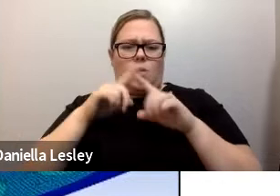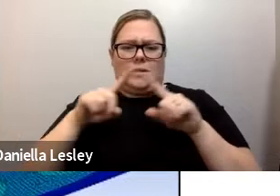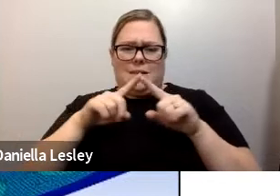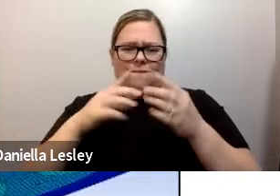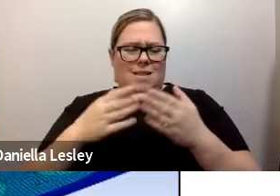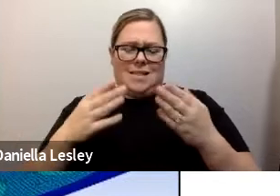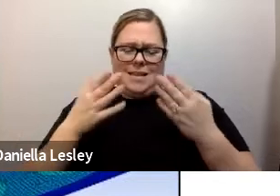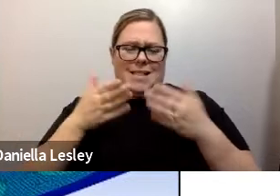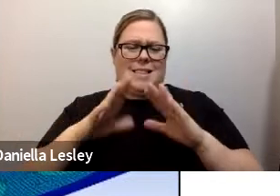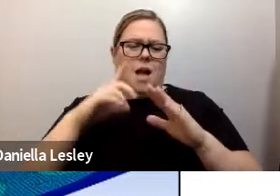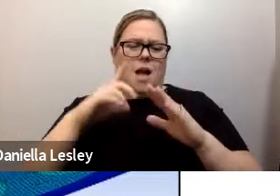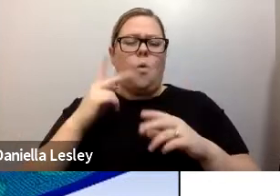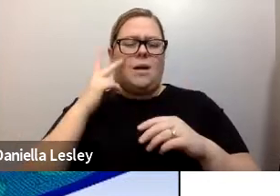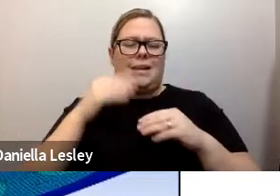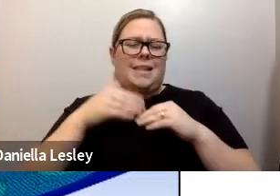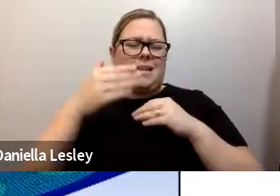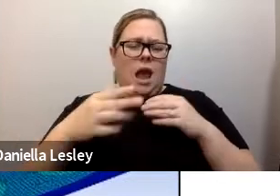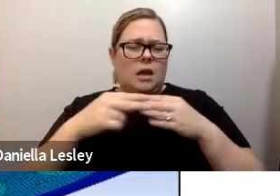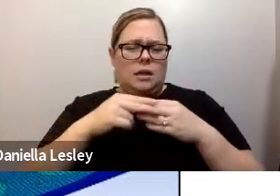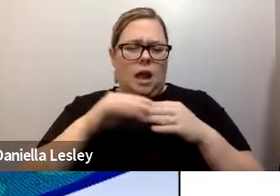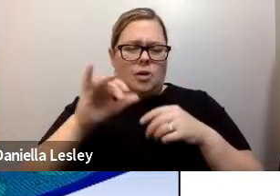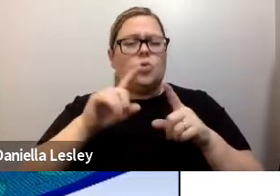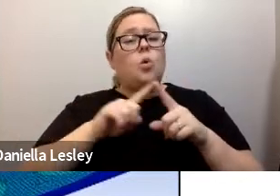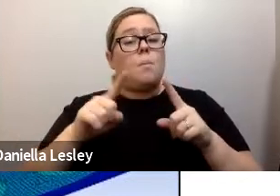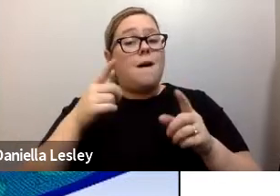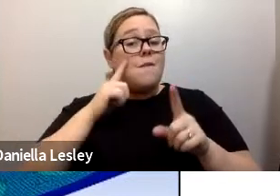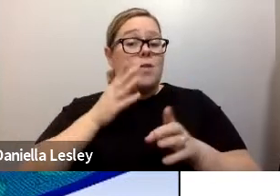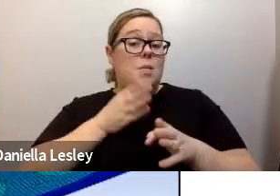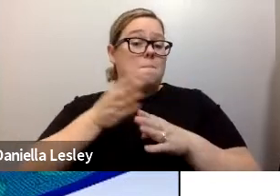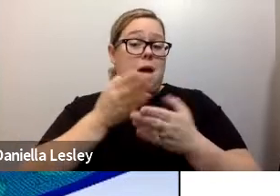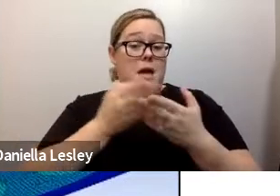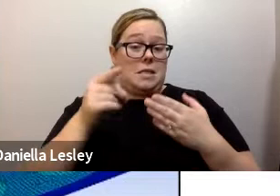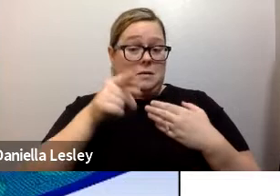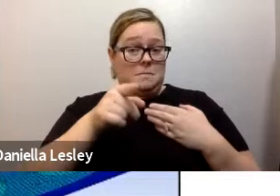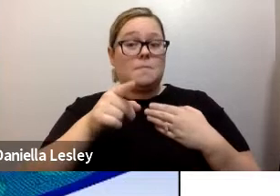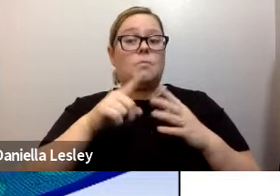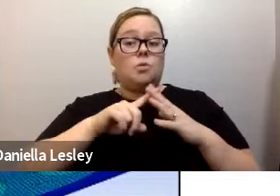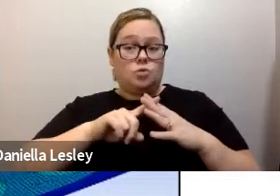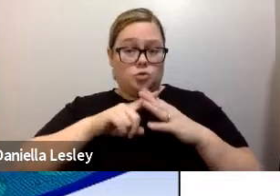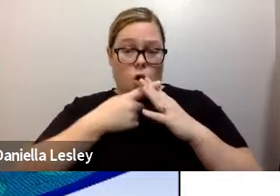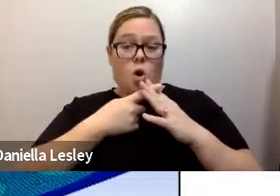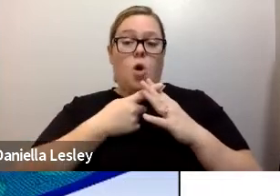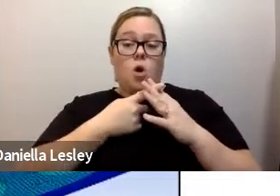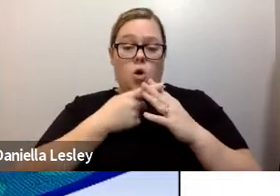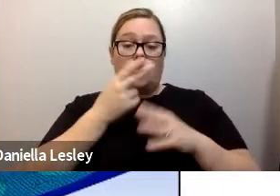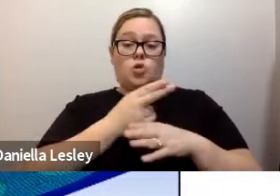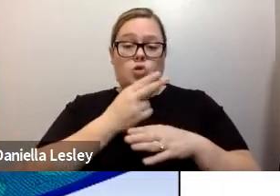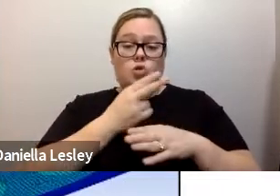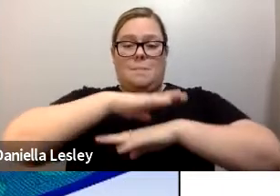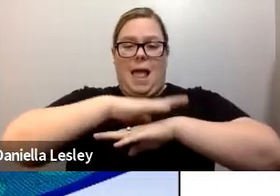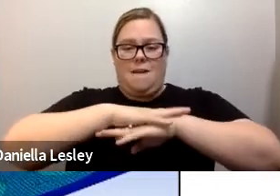that in the next slide as well. But the main thing here was that we started iterating the platform design pretty